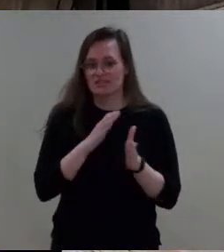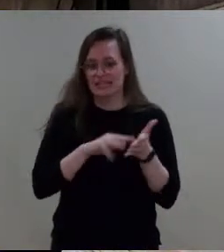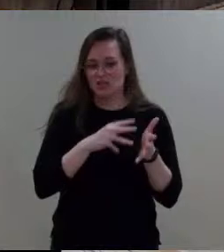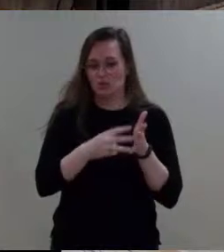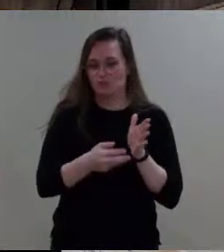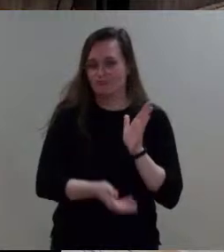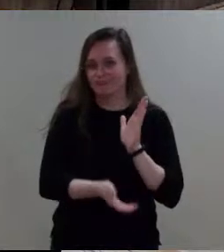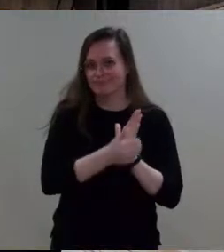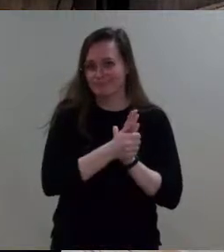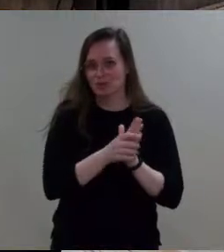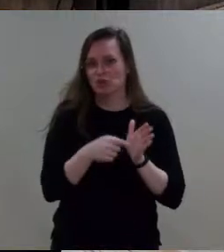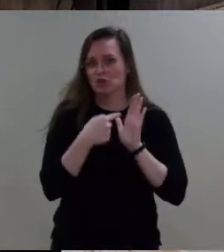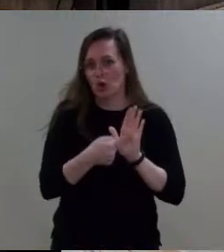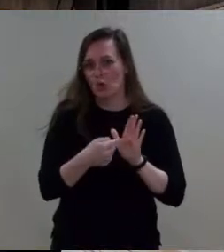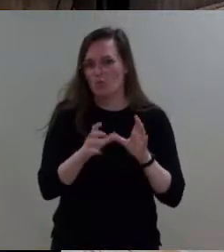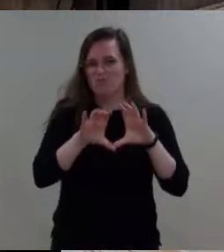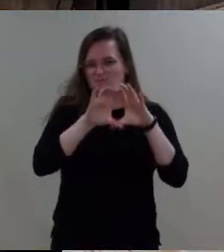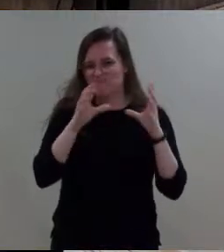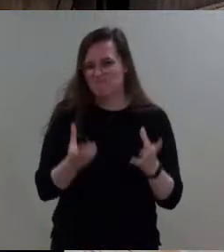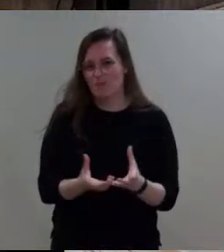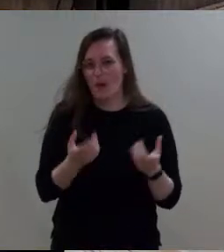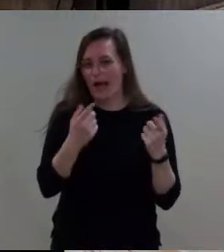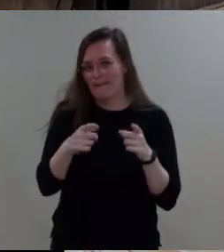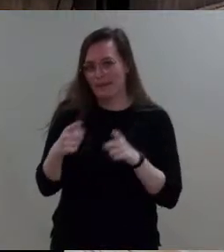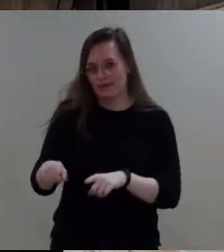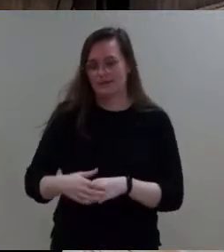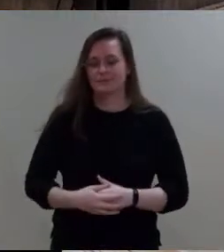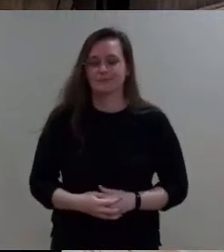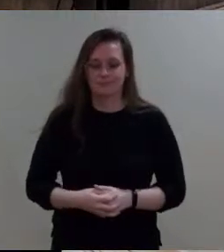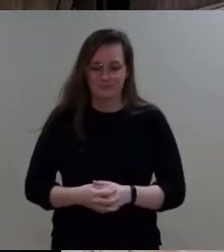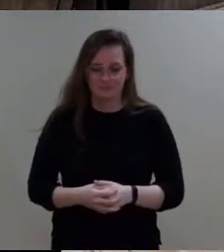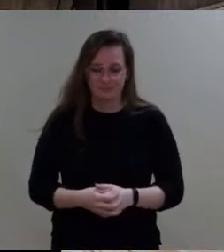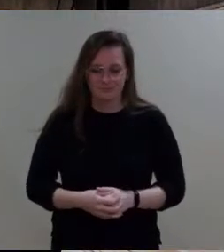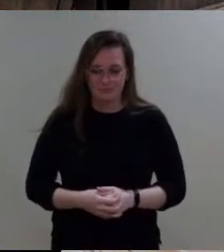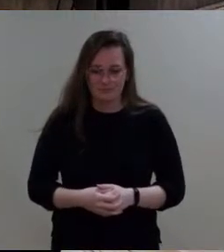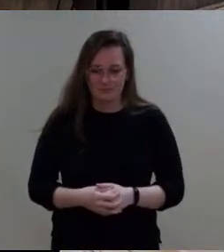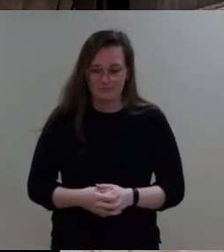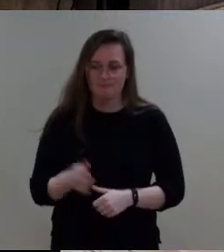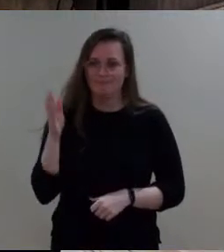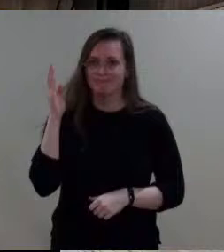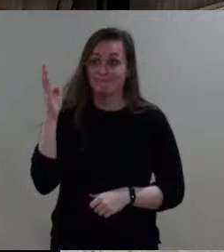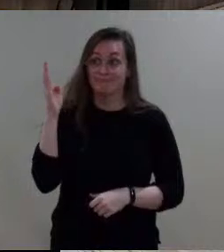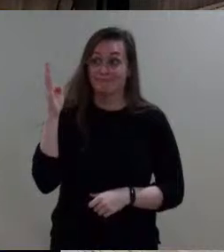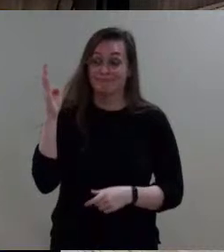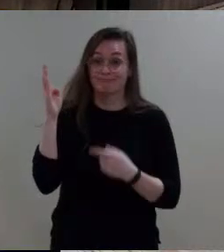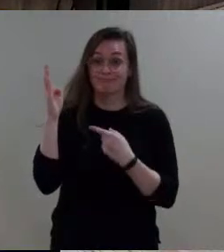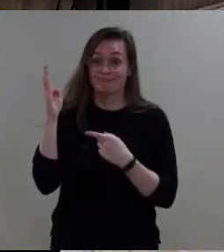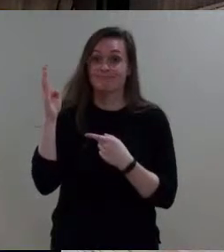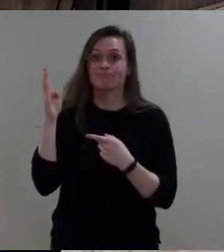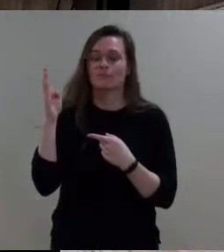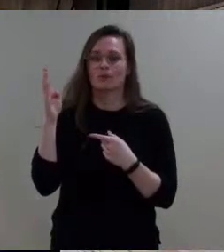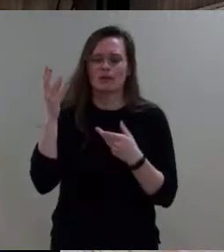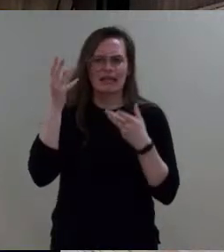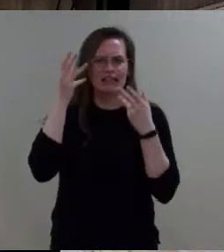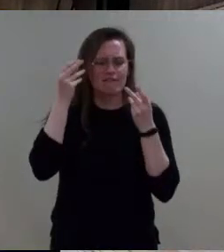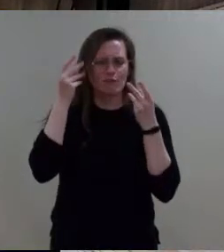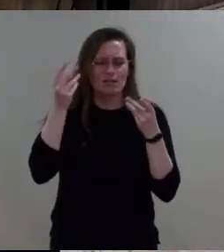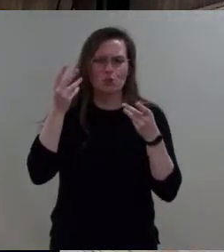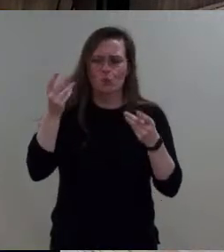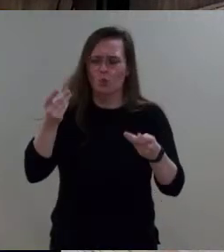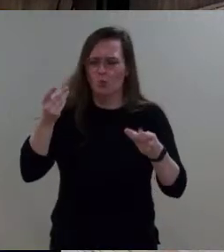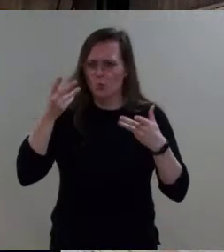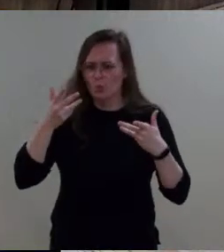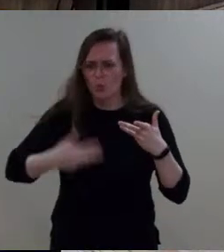general assemblies and subcommittee working groups. The briefings provided during the assemblies were informative, provided a good